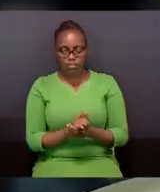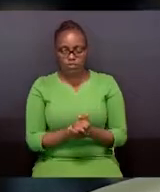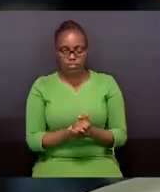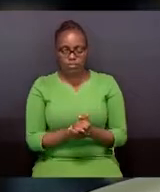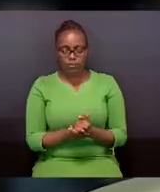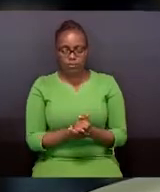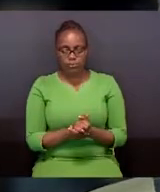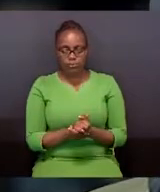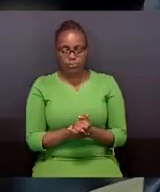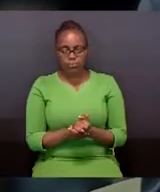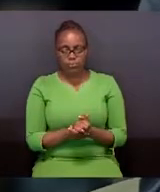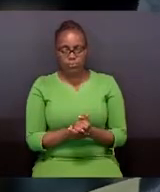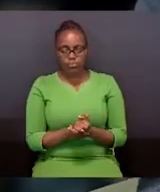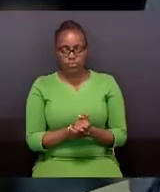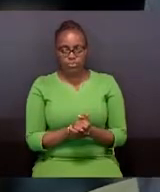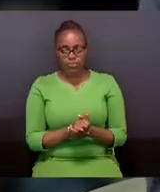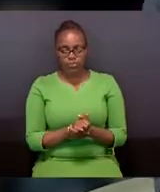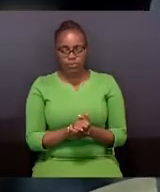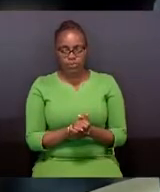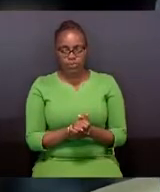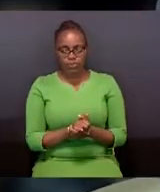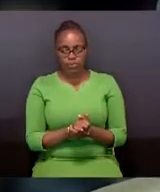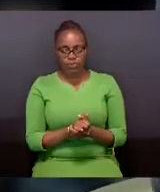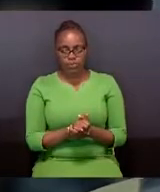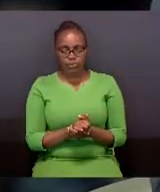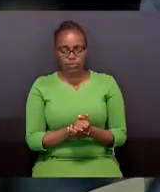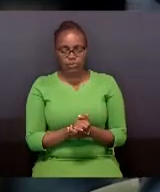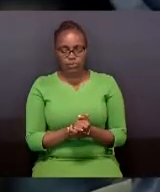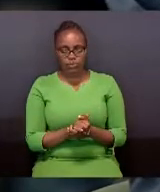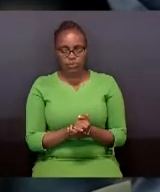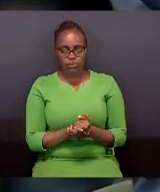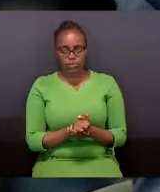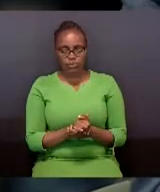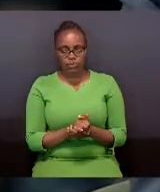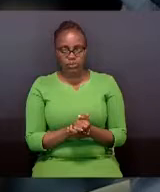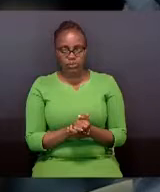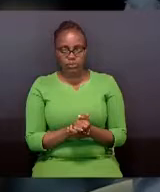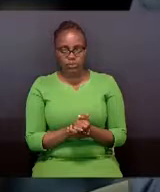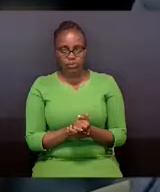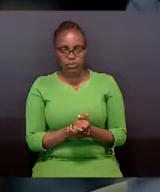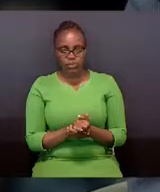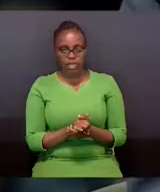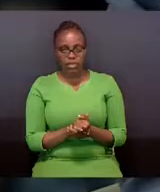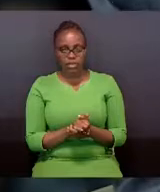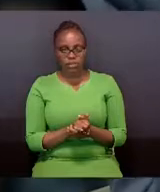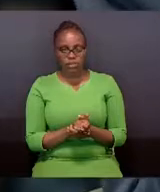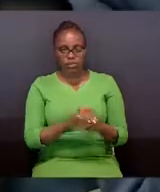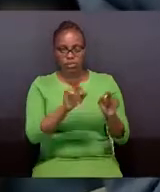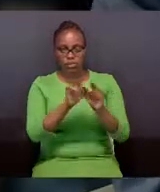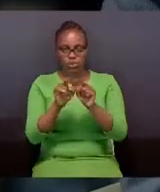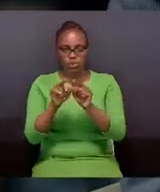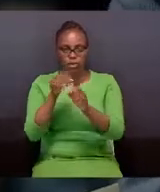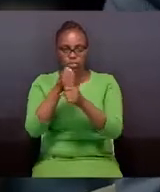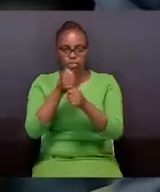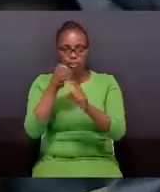wrong choice, or when you have made no choice at all, and just sit back and wait for things to